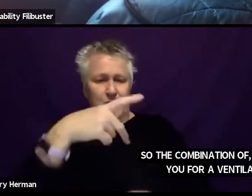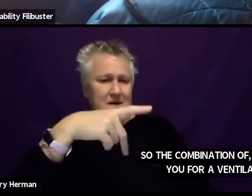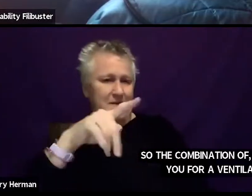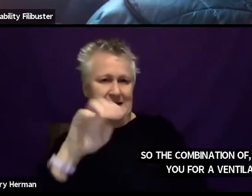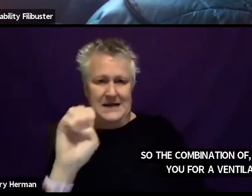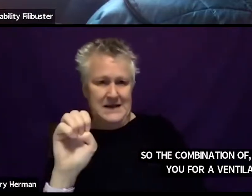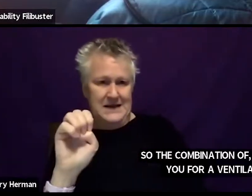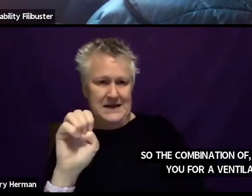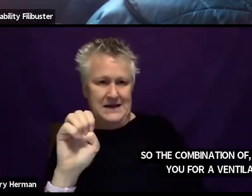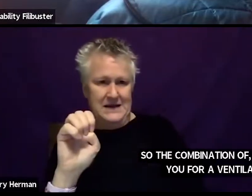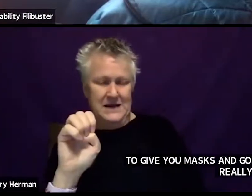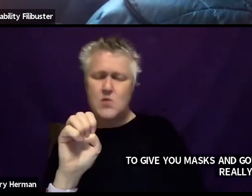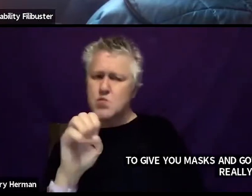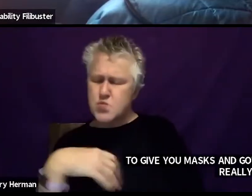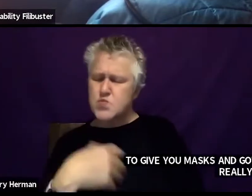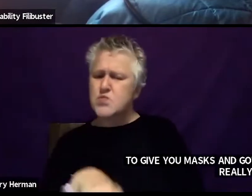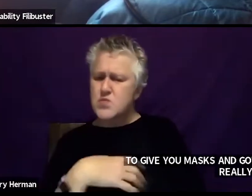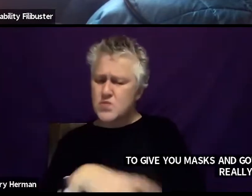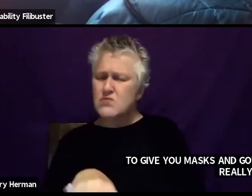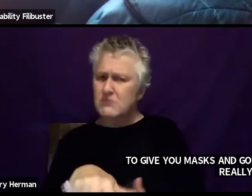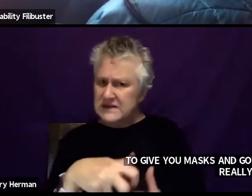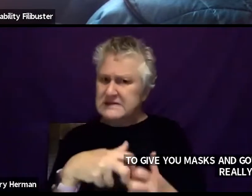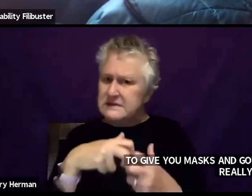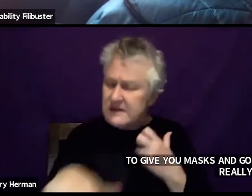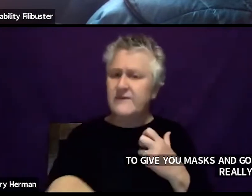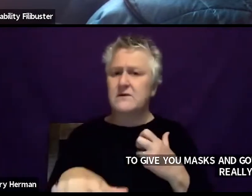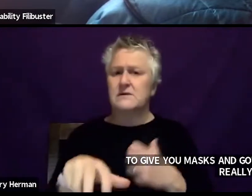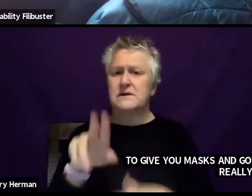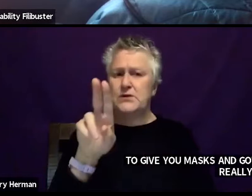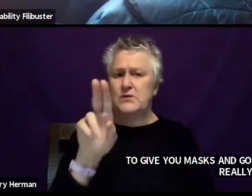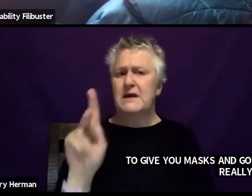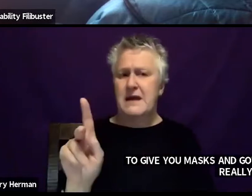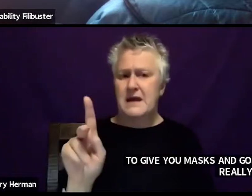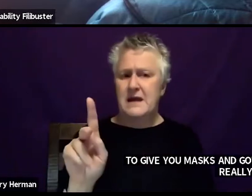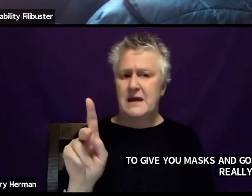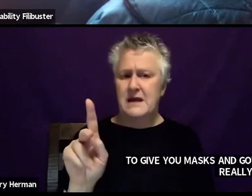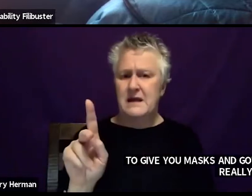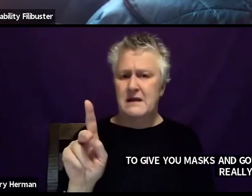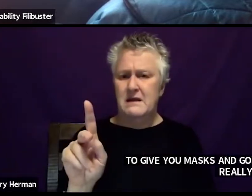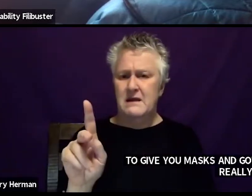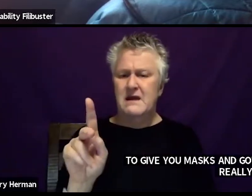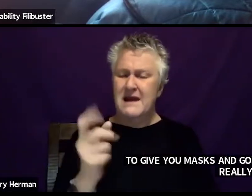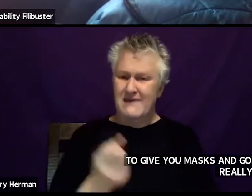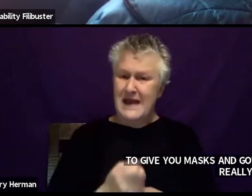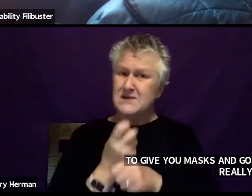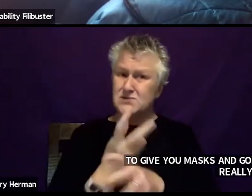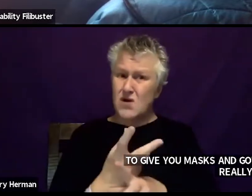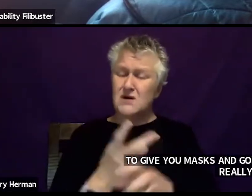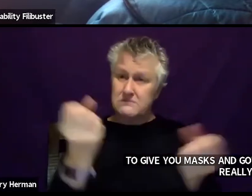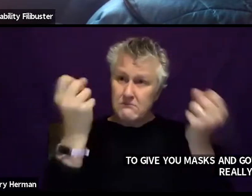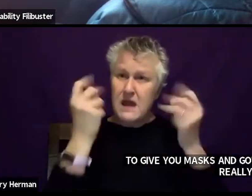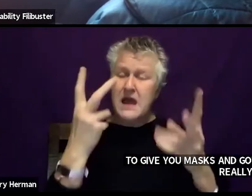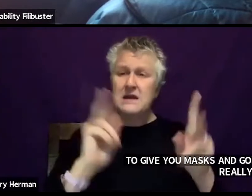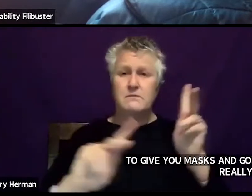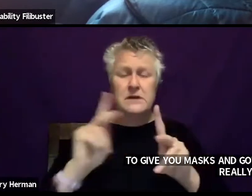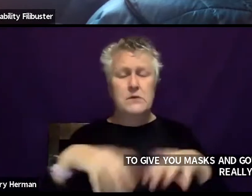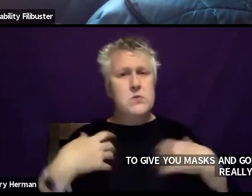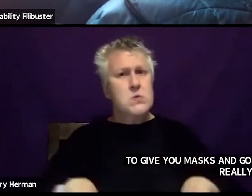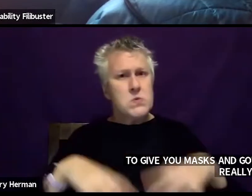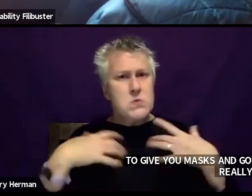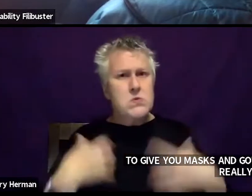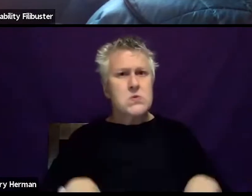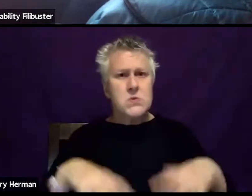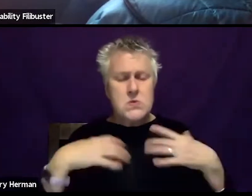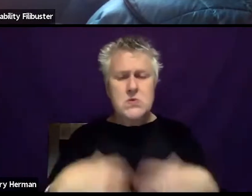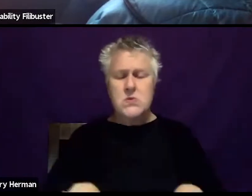the UK. And it's left many people very worried about how this has exposed